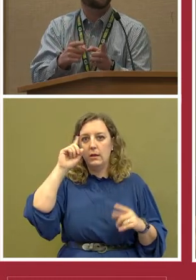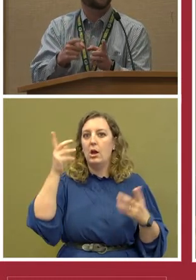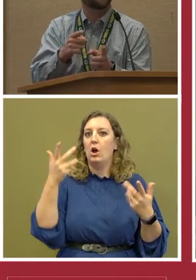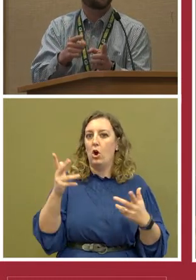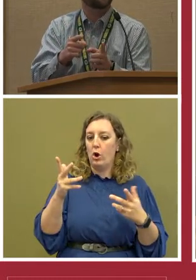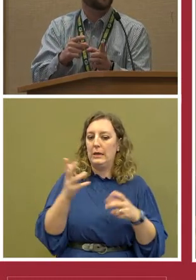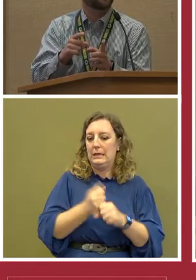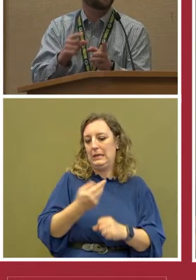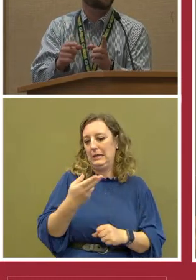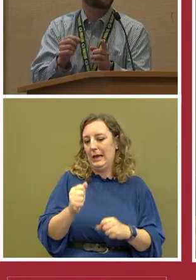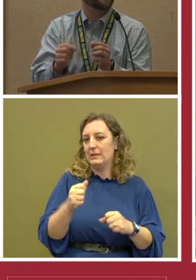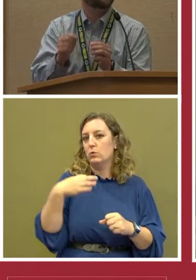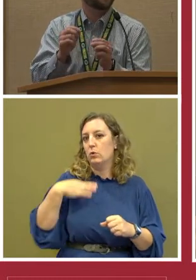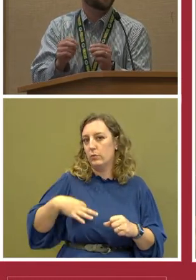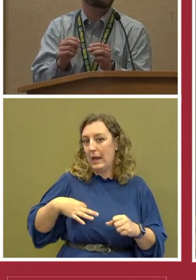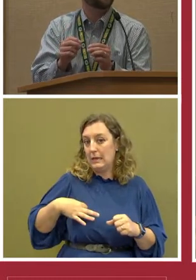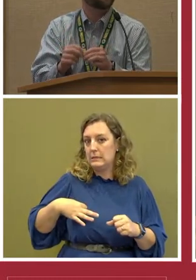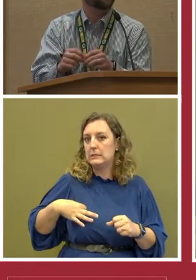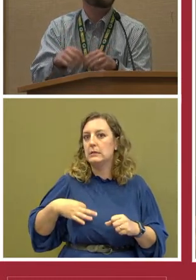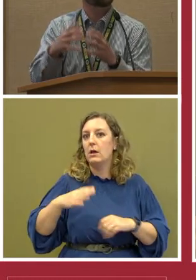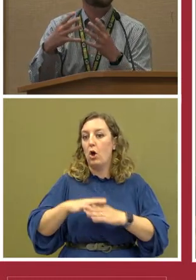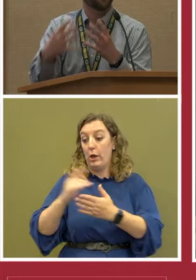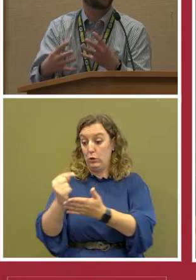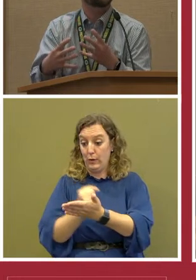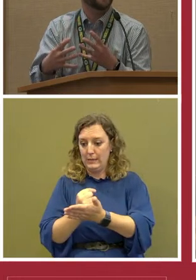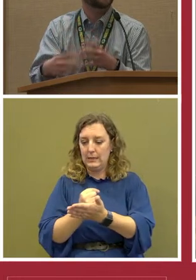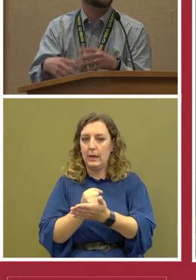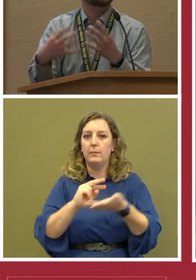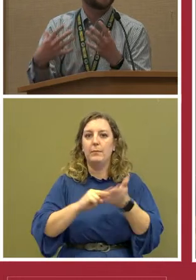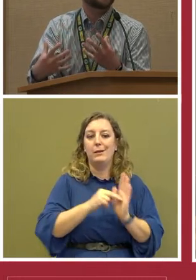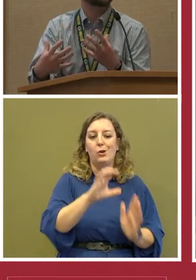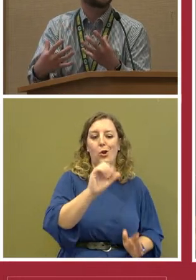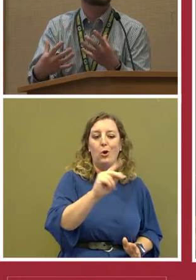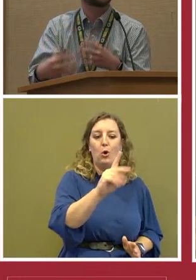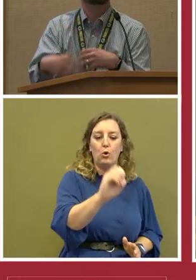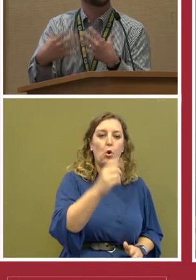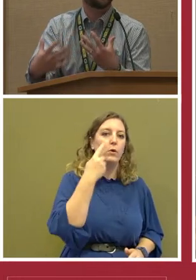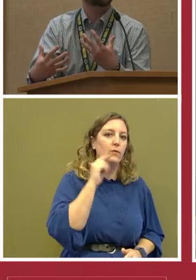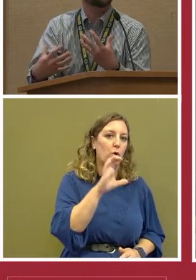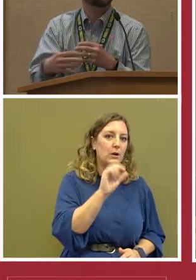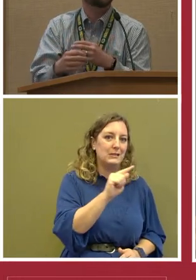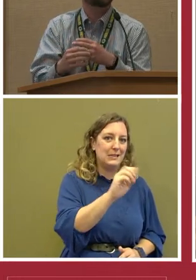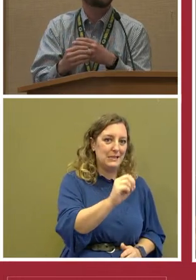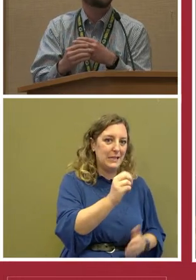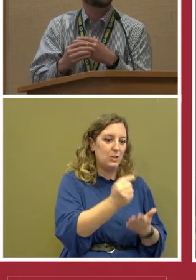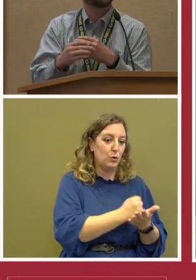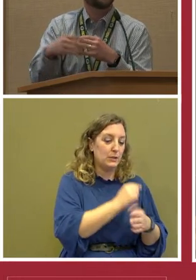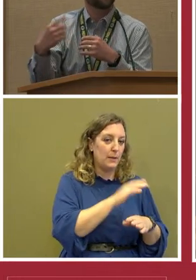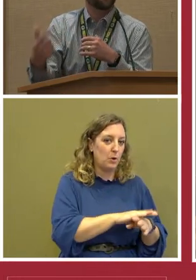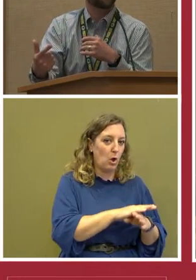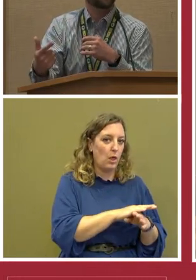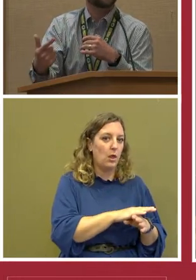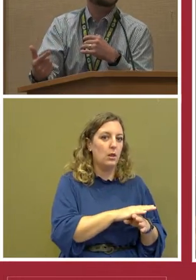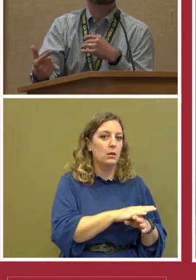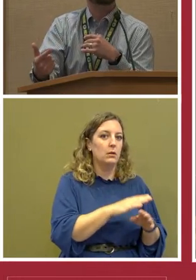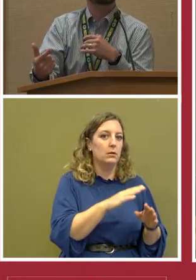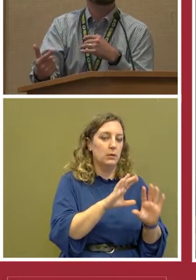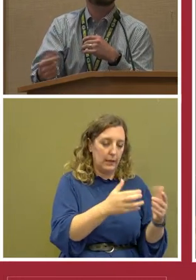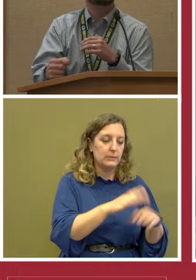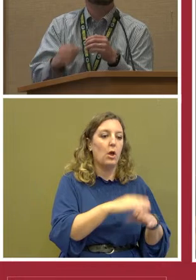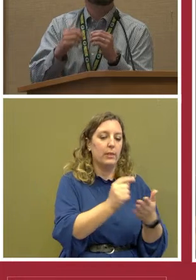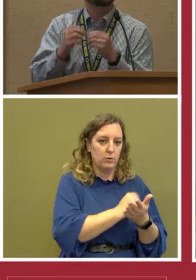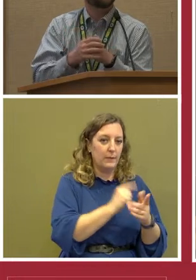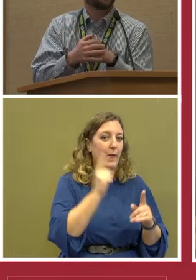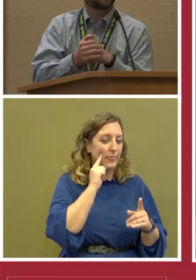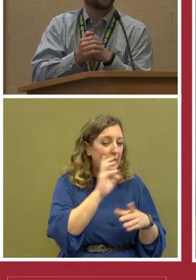also earning a high school credit in some capacity on the transcript, and we code that as a CTE class on the transcript, that they are likely